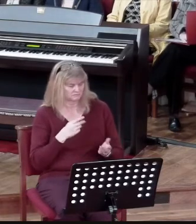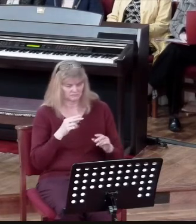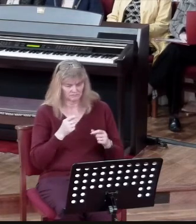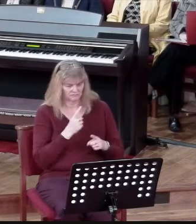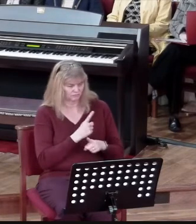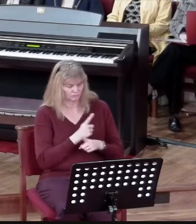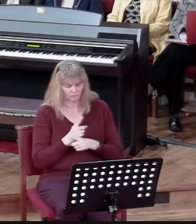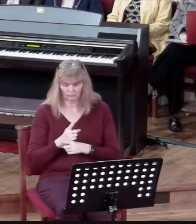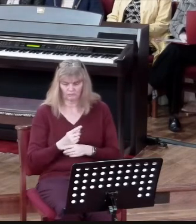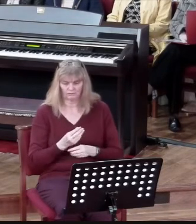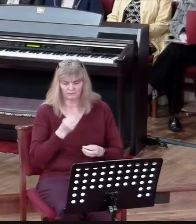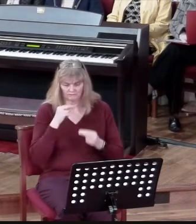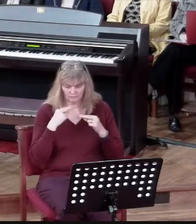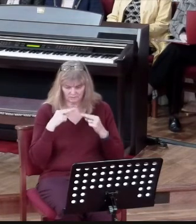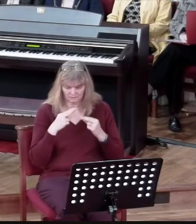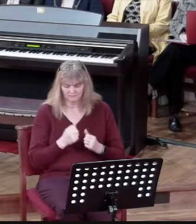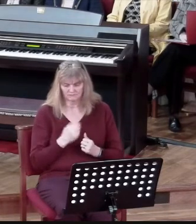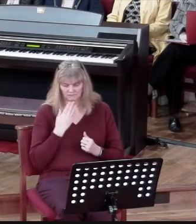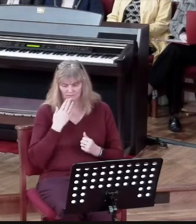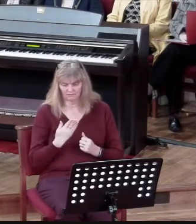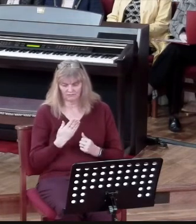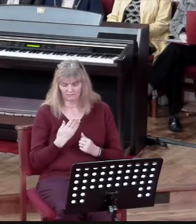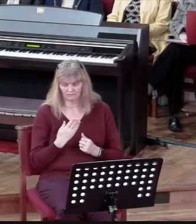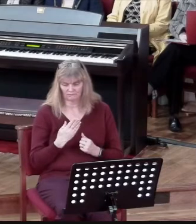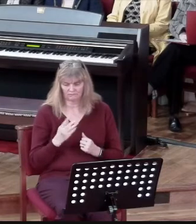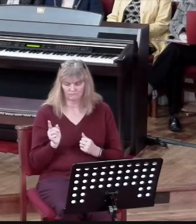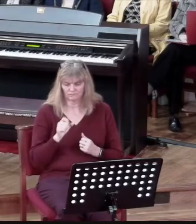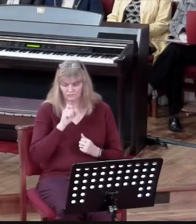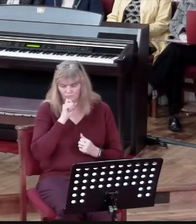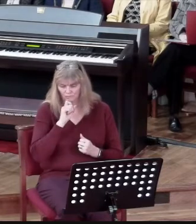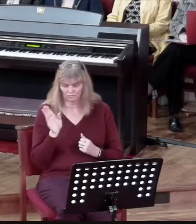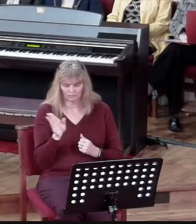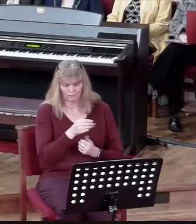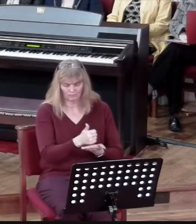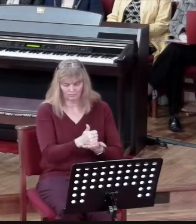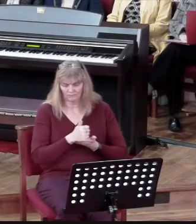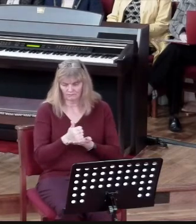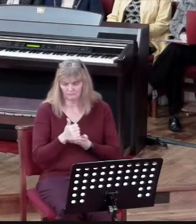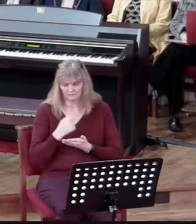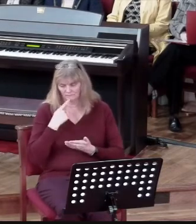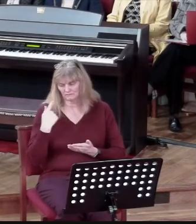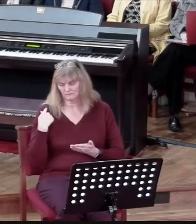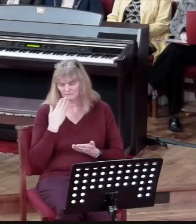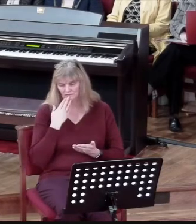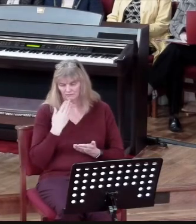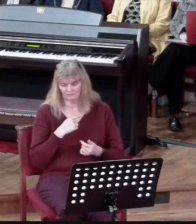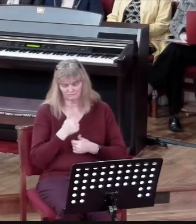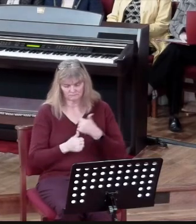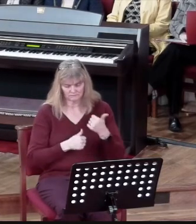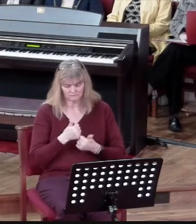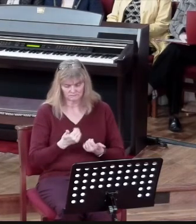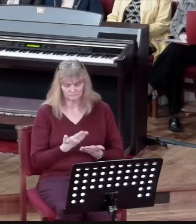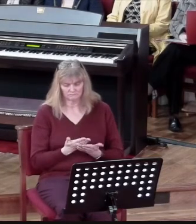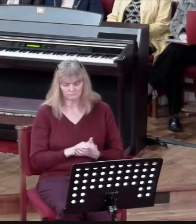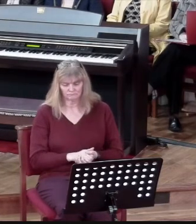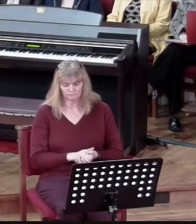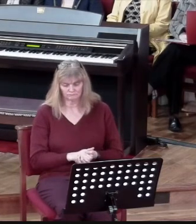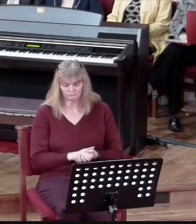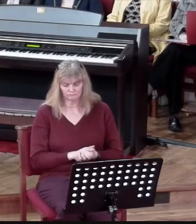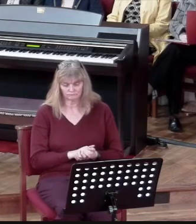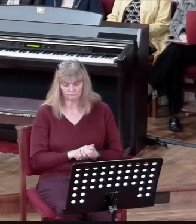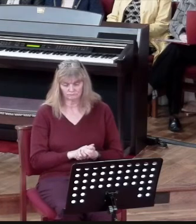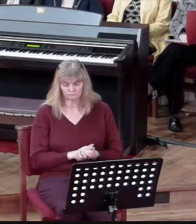every Saturday at the end of the month. And there were new faces there as well among helpers and folk from the community. So thank